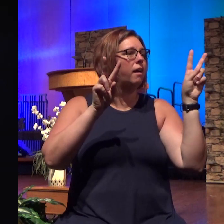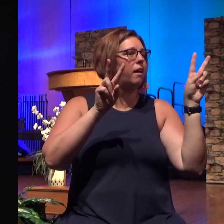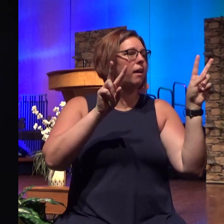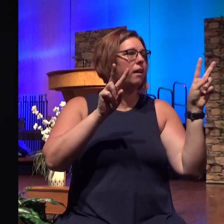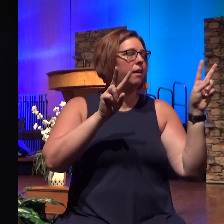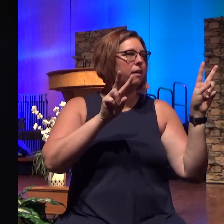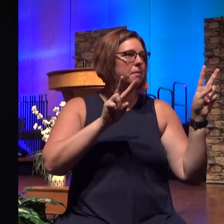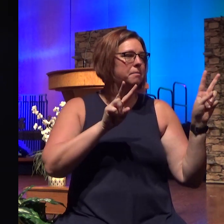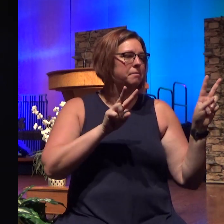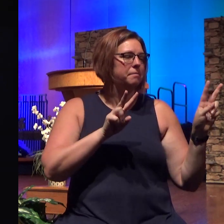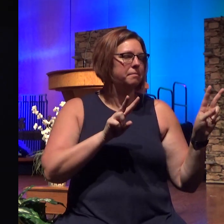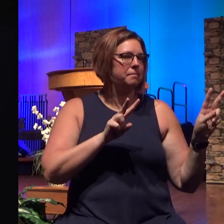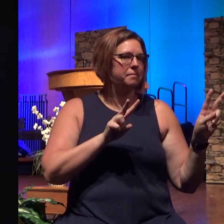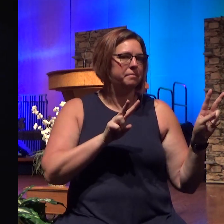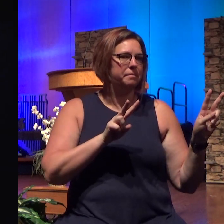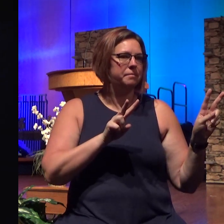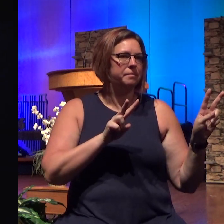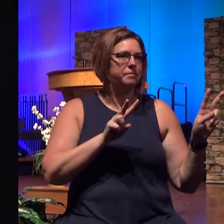around.